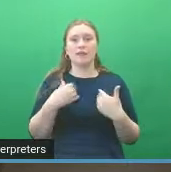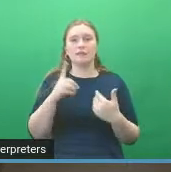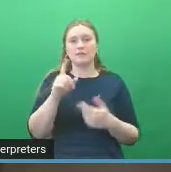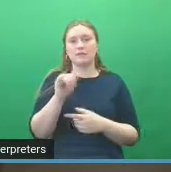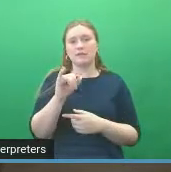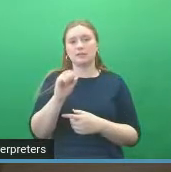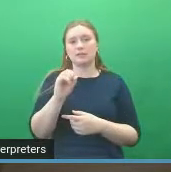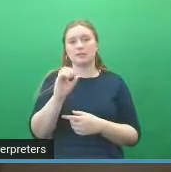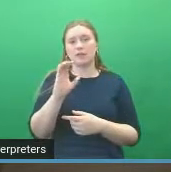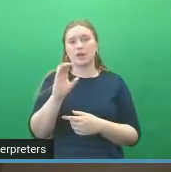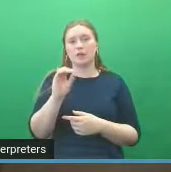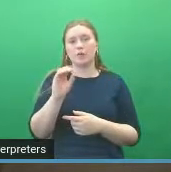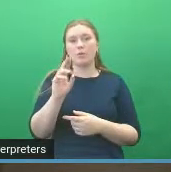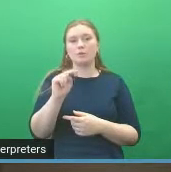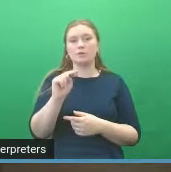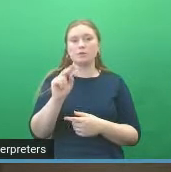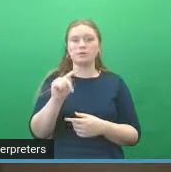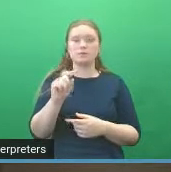software.